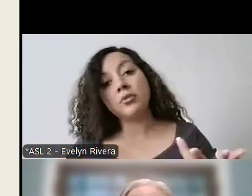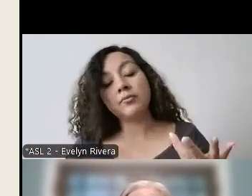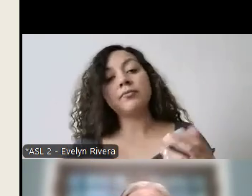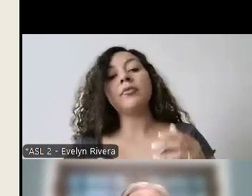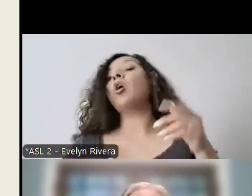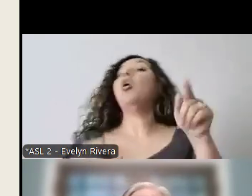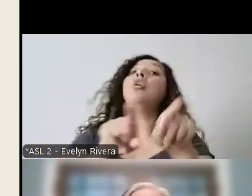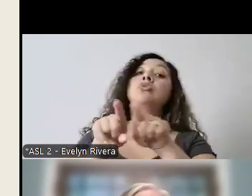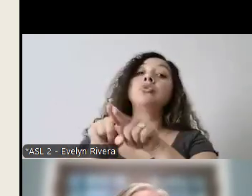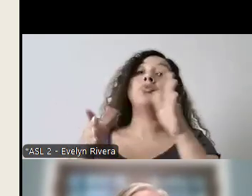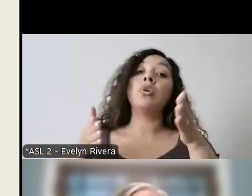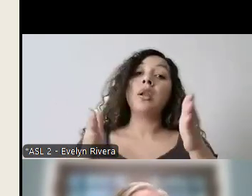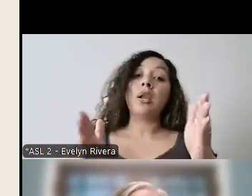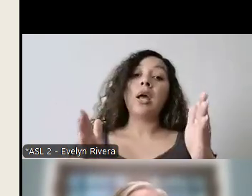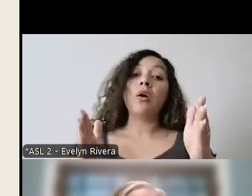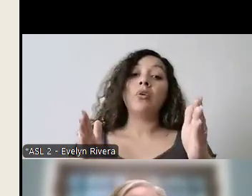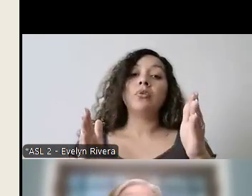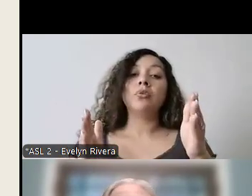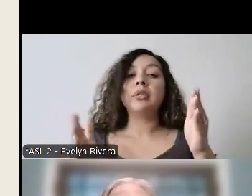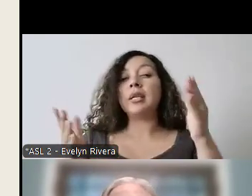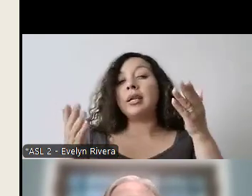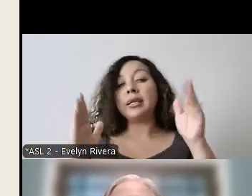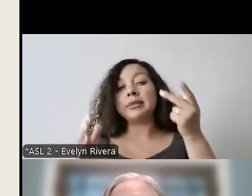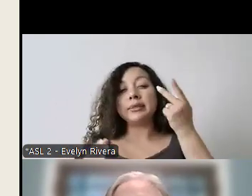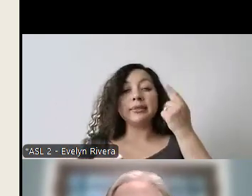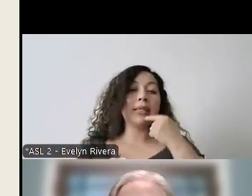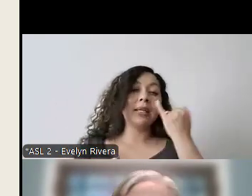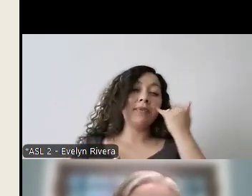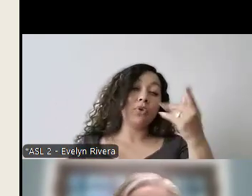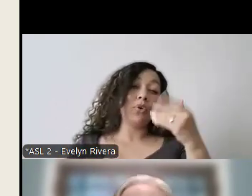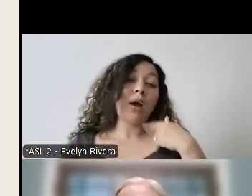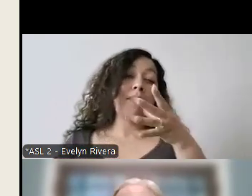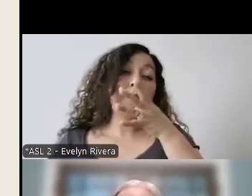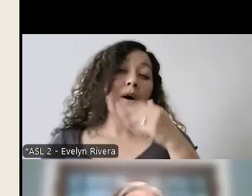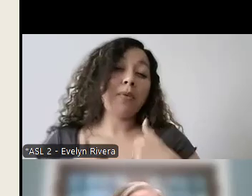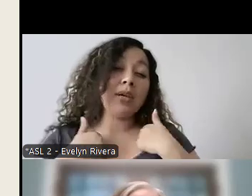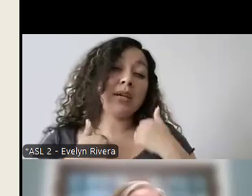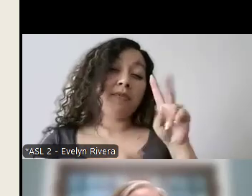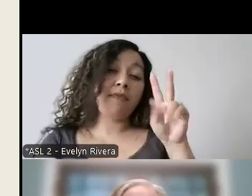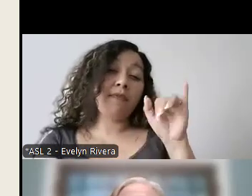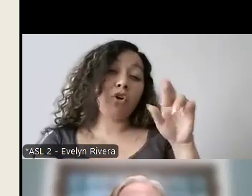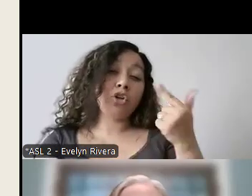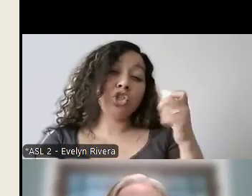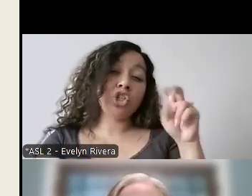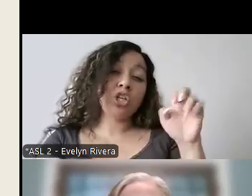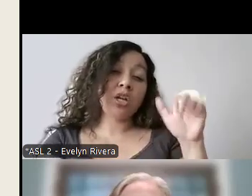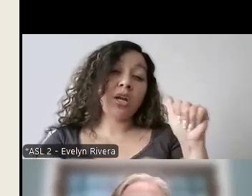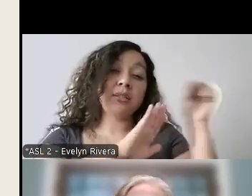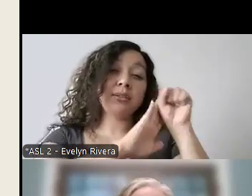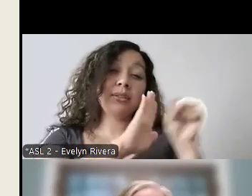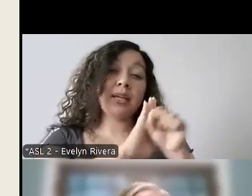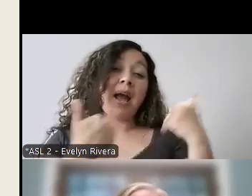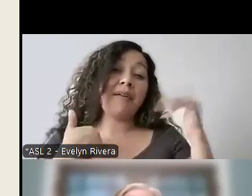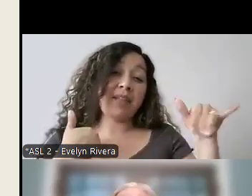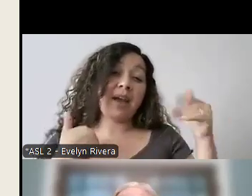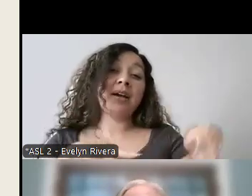would allow, so let's say if you have a mom who's been living in the state of Virginia and has this kind of information,